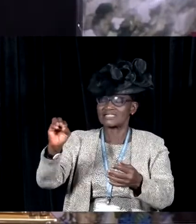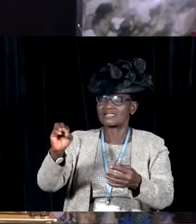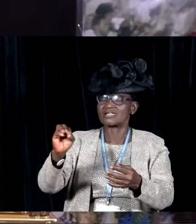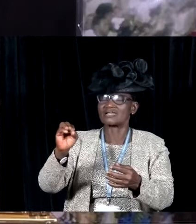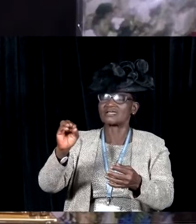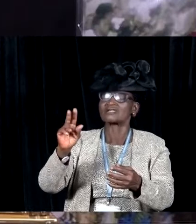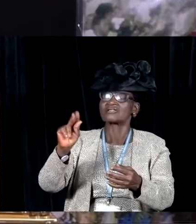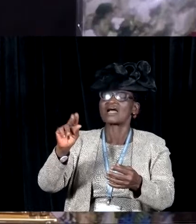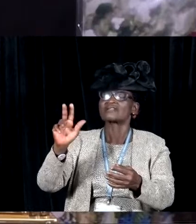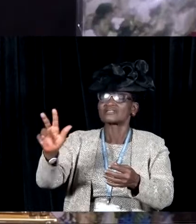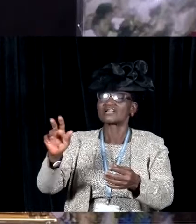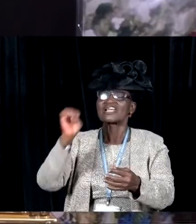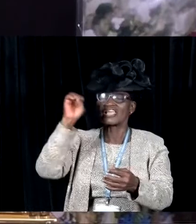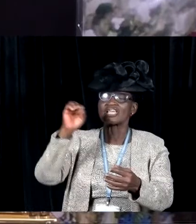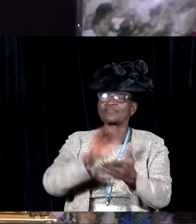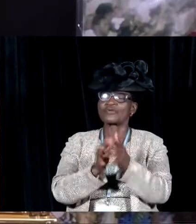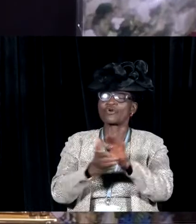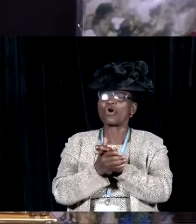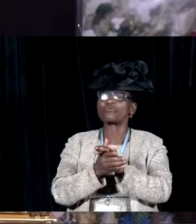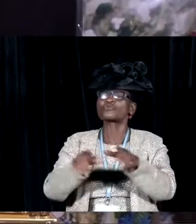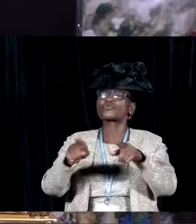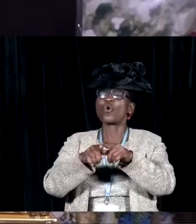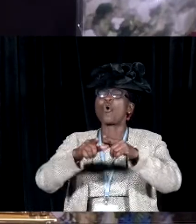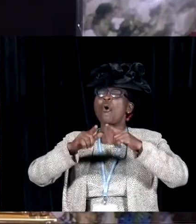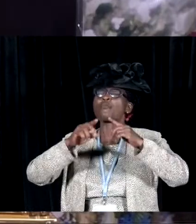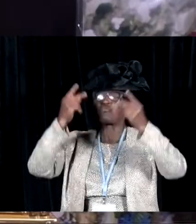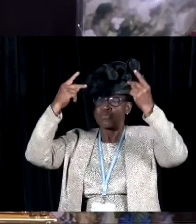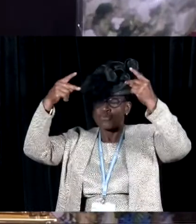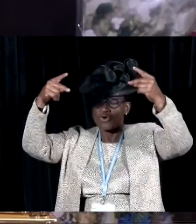he became exceedingly prosperous.